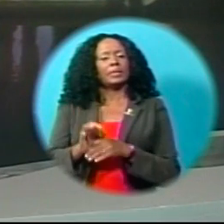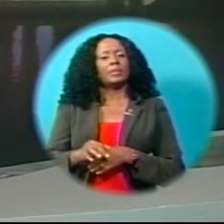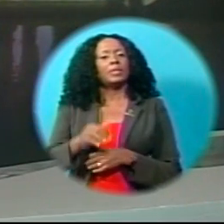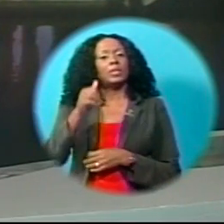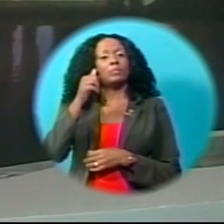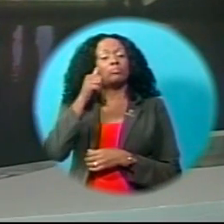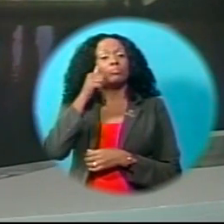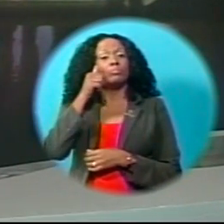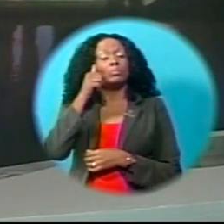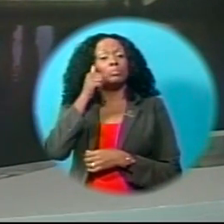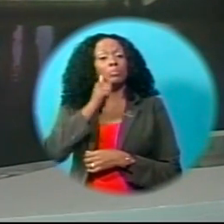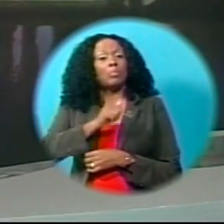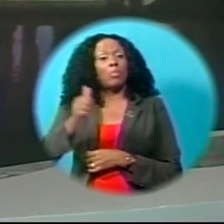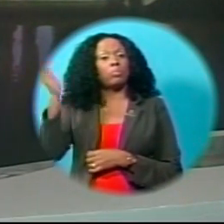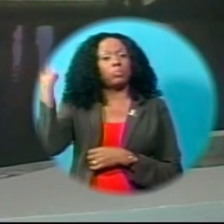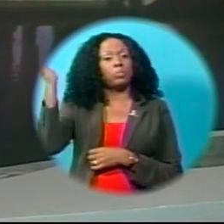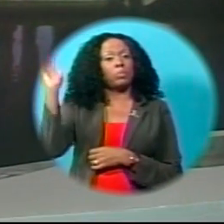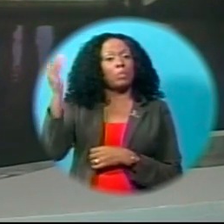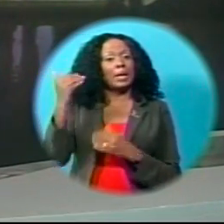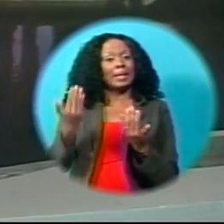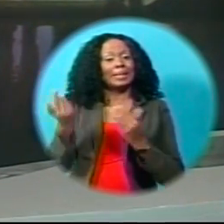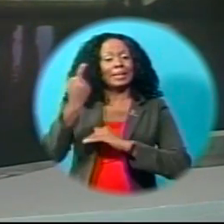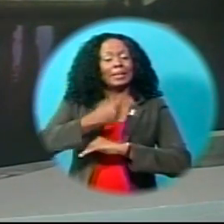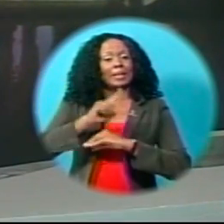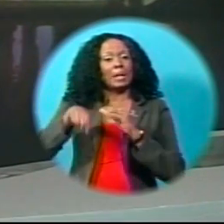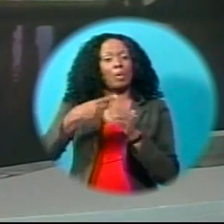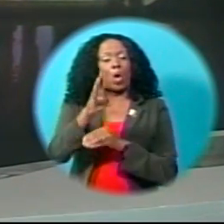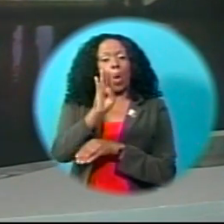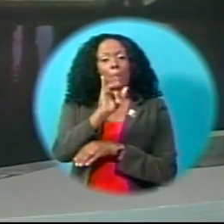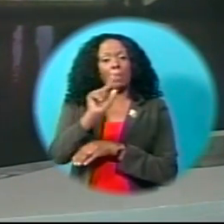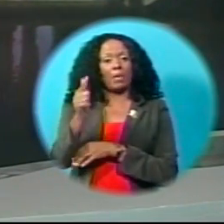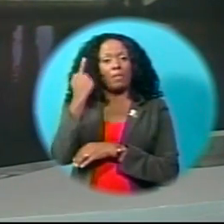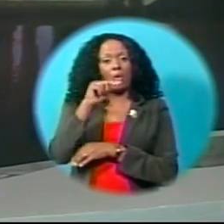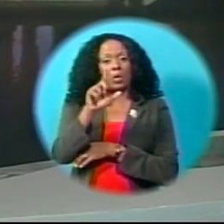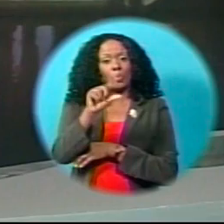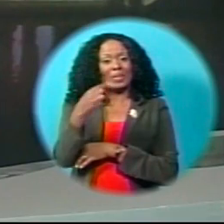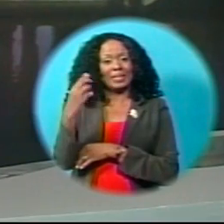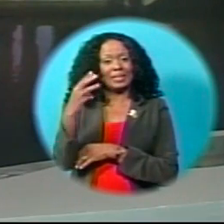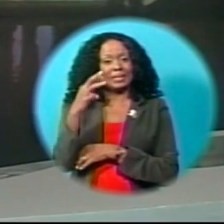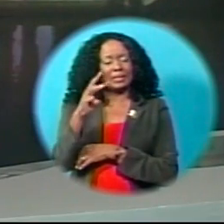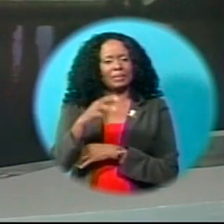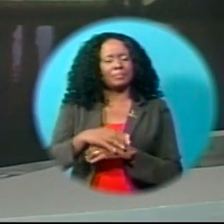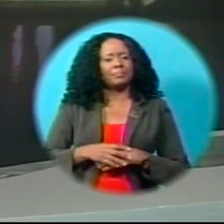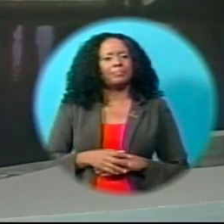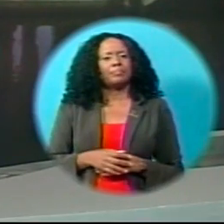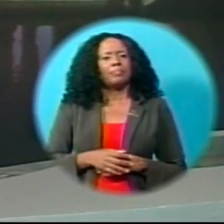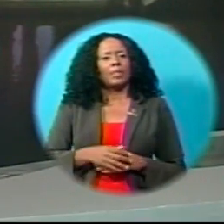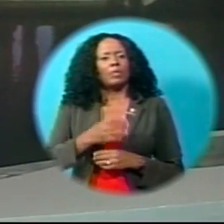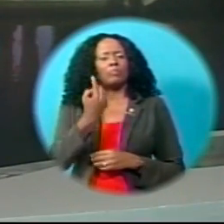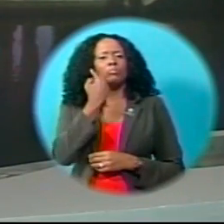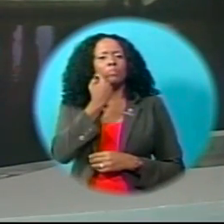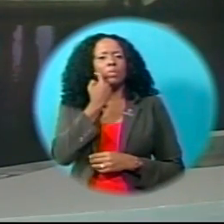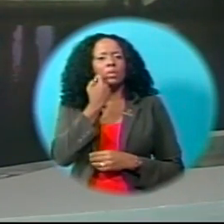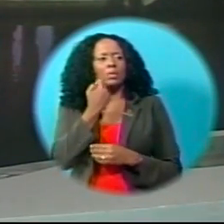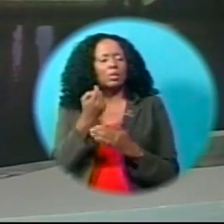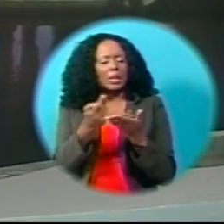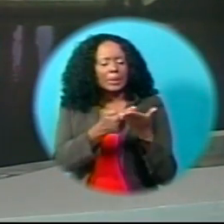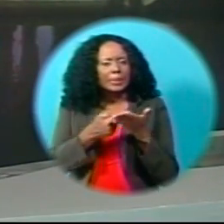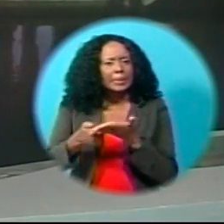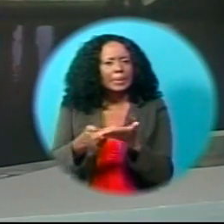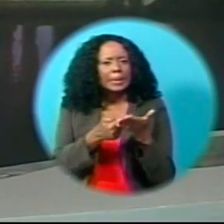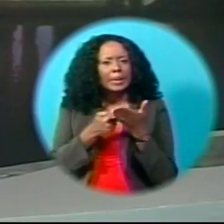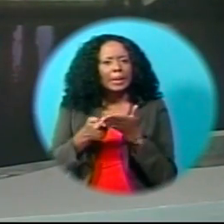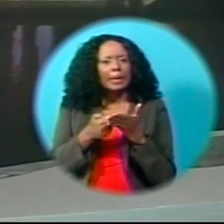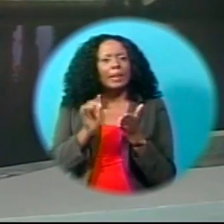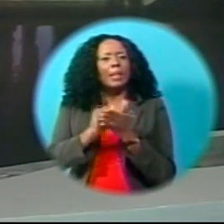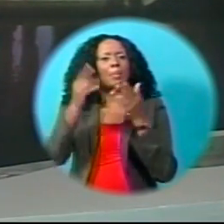Court Amendment Bill 2016. Reflecting on some of the issues raised in the recent national consultation on society led by